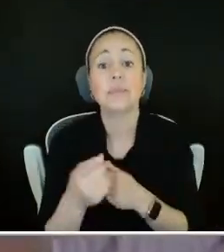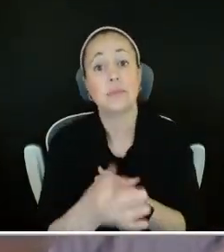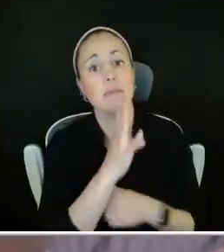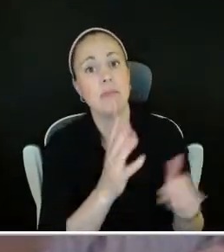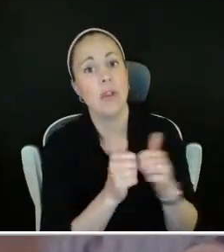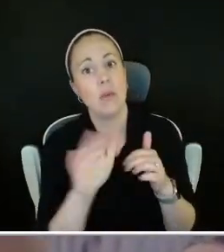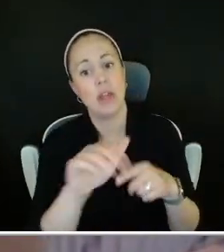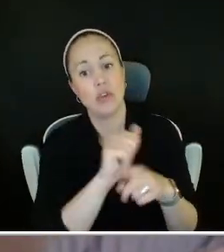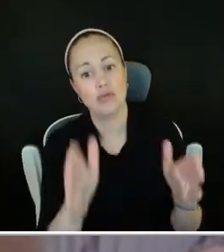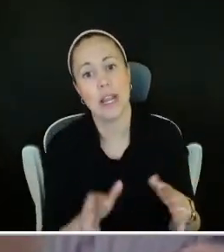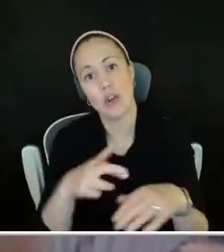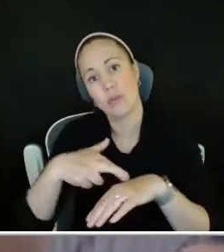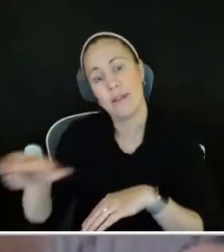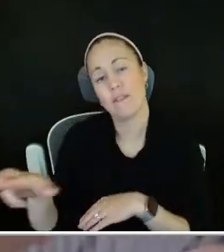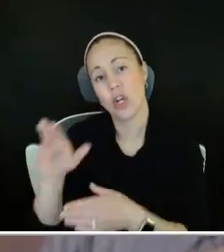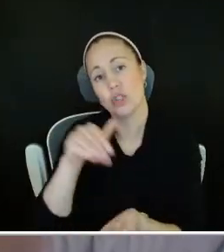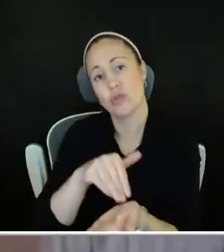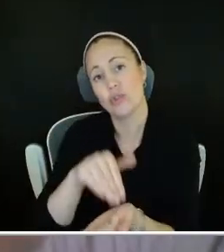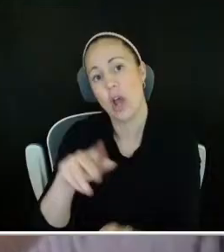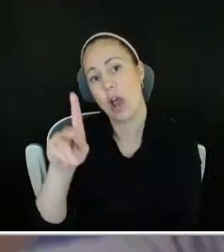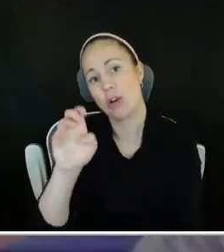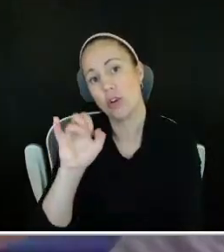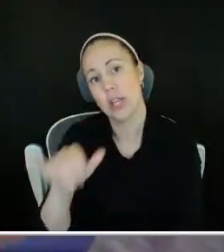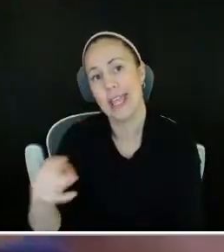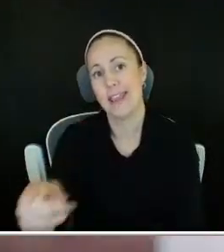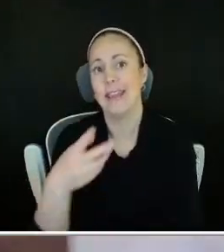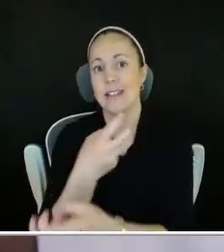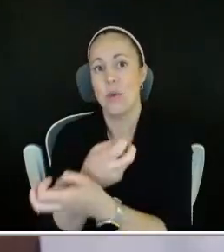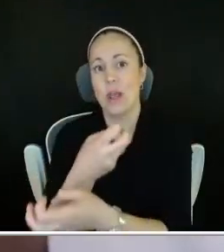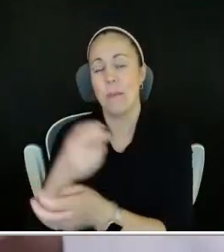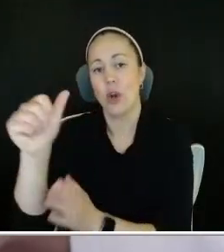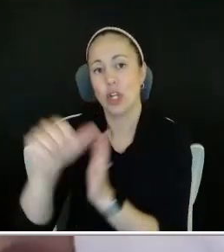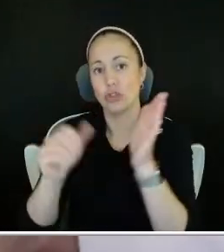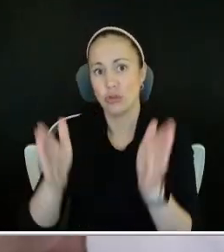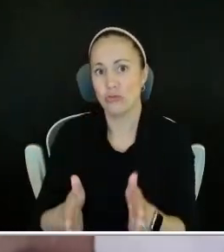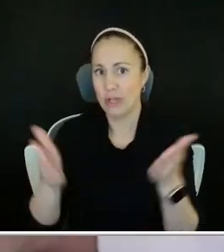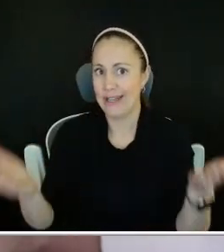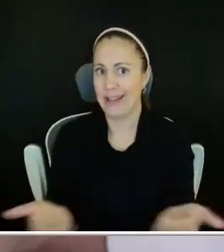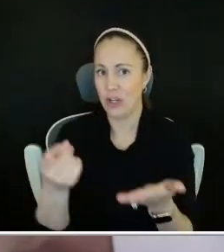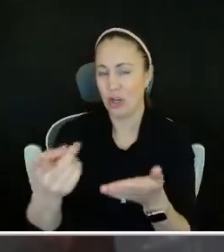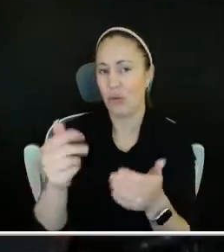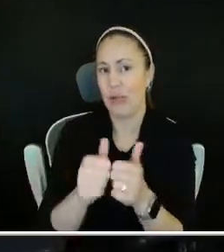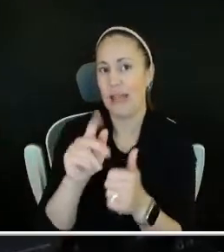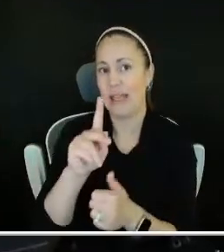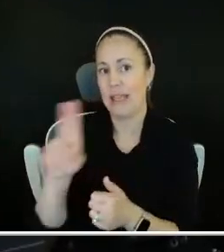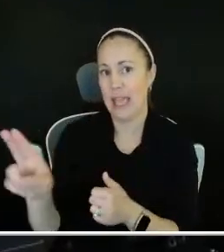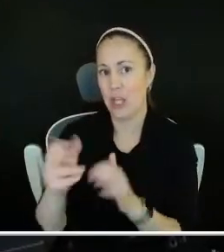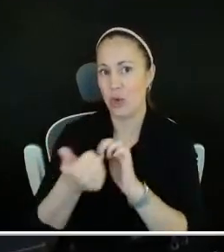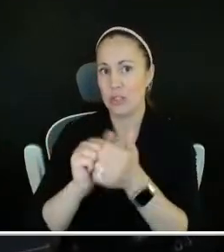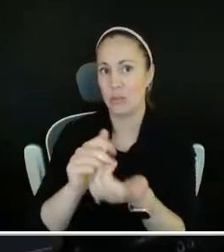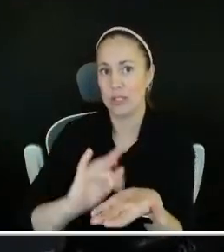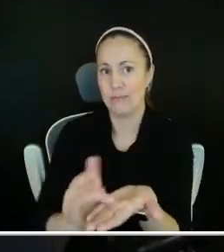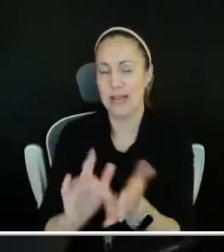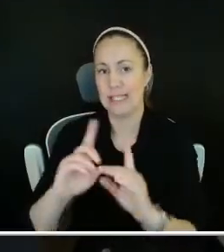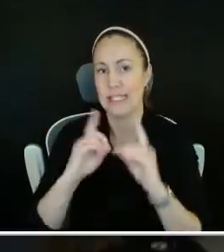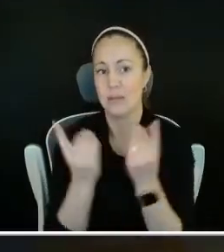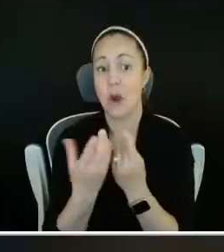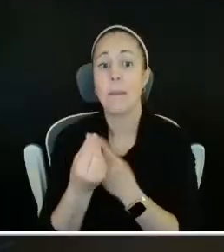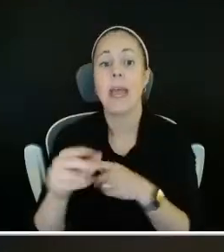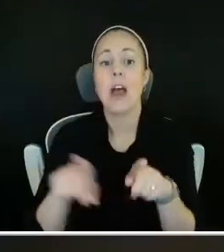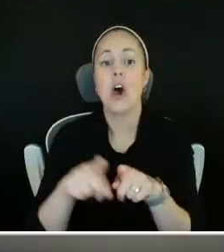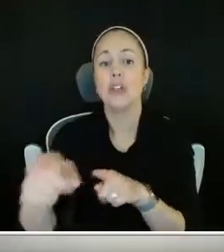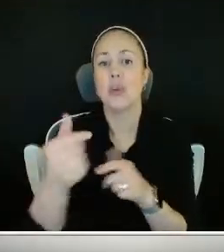Vincent Key, orthopedic surgeon with the University of Kansas Health System's Sports Medicine Department and head team physician for the Kansas